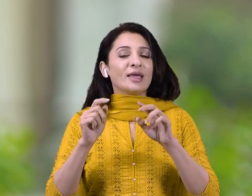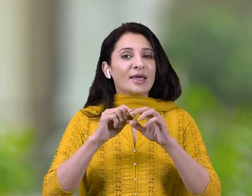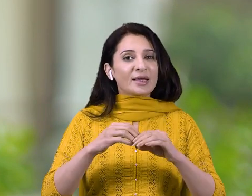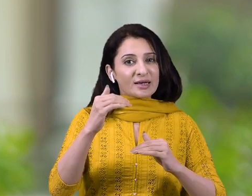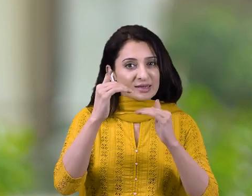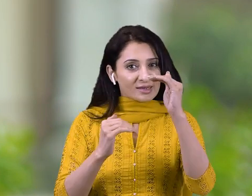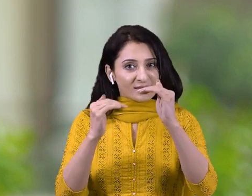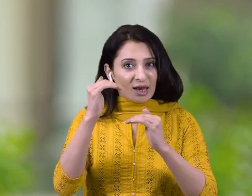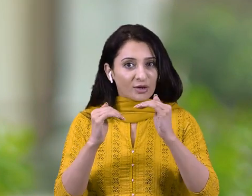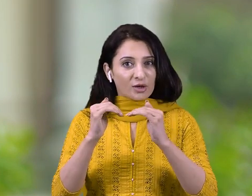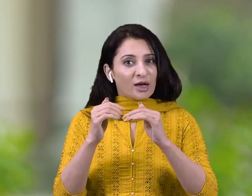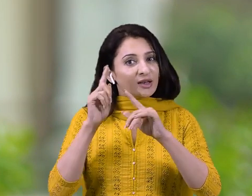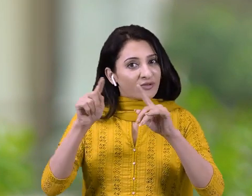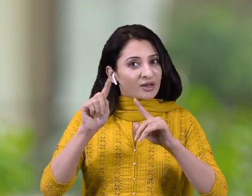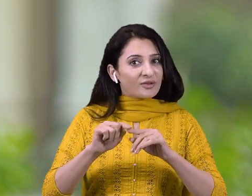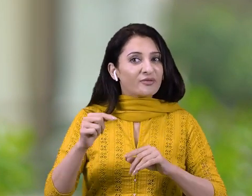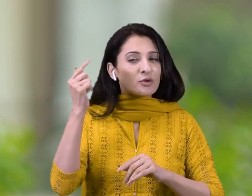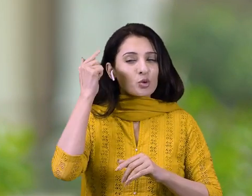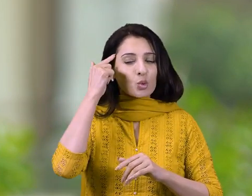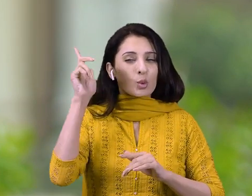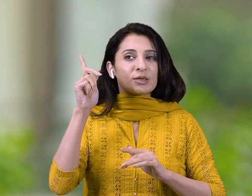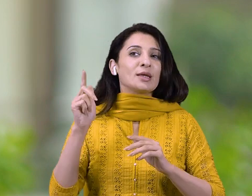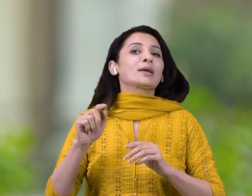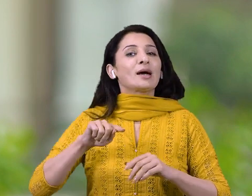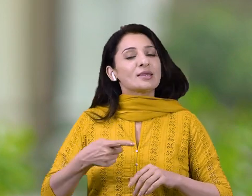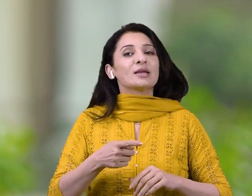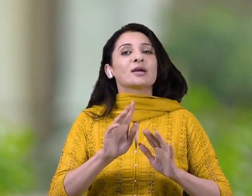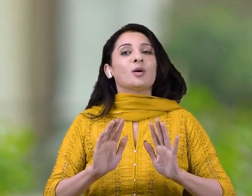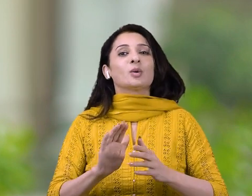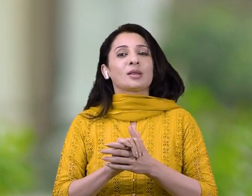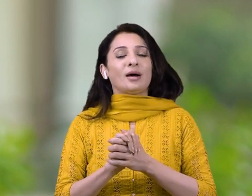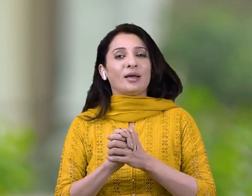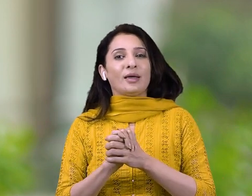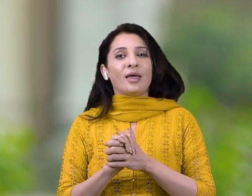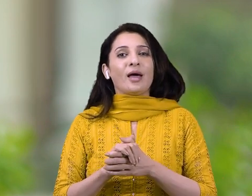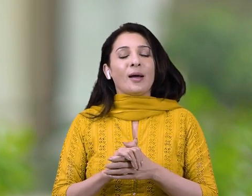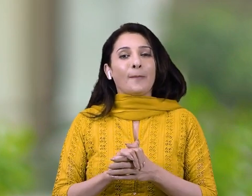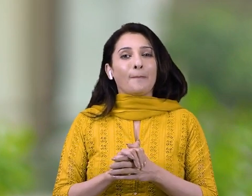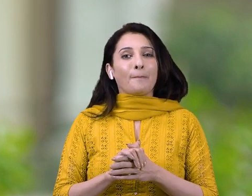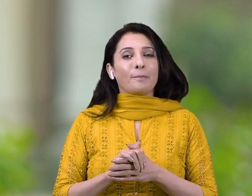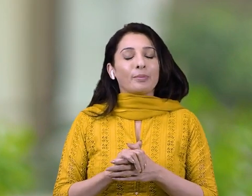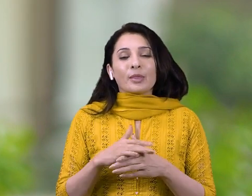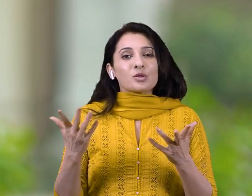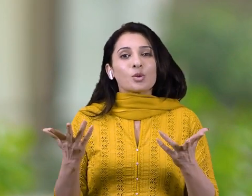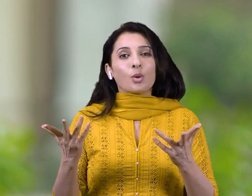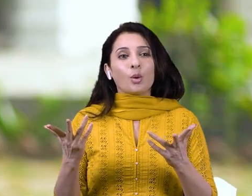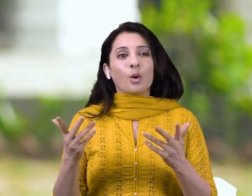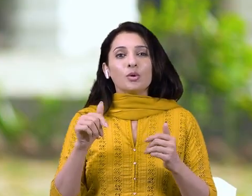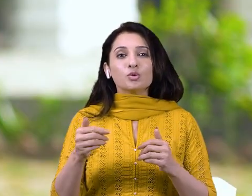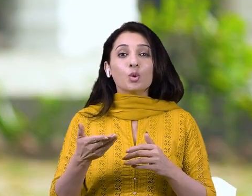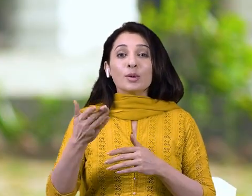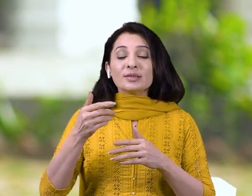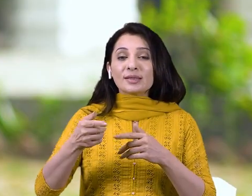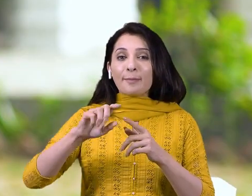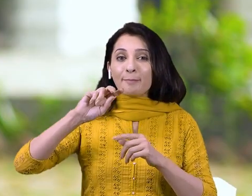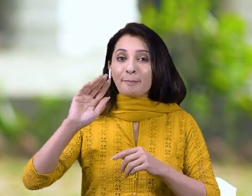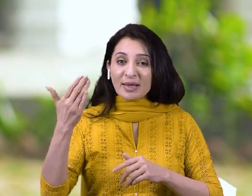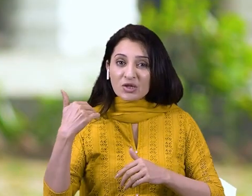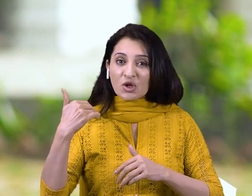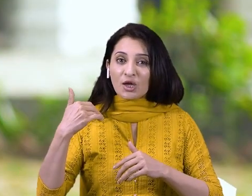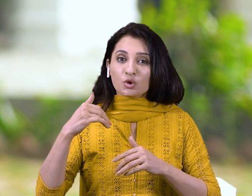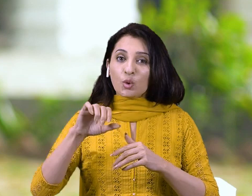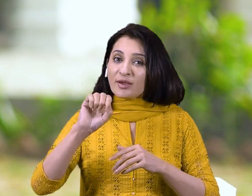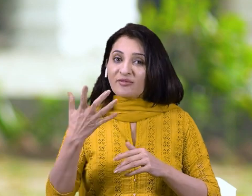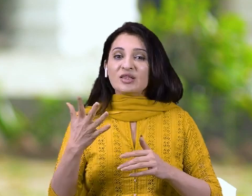every single person has a different way of thinking. So that interaction drives what it means to be a more empathetic person. So the purpose behind